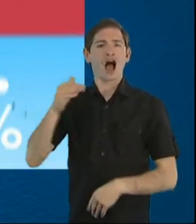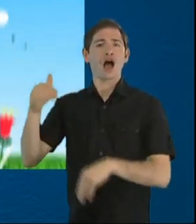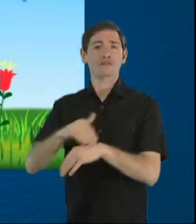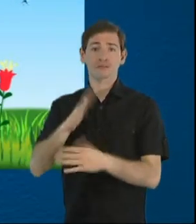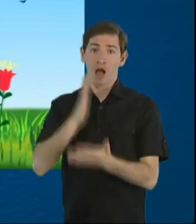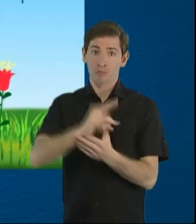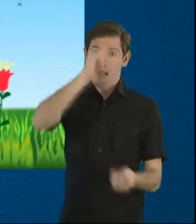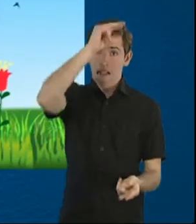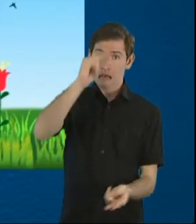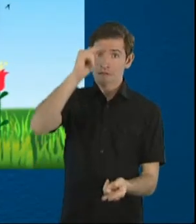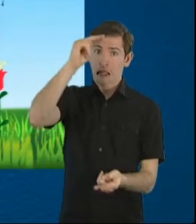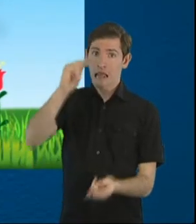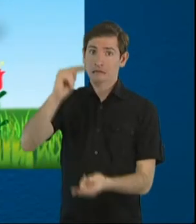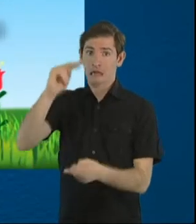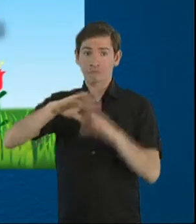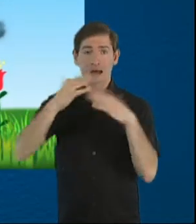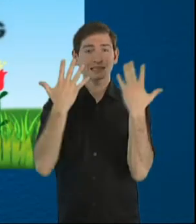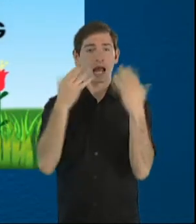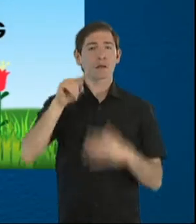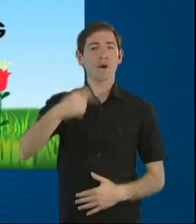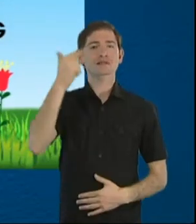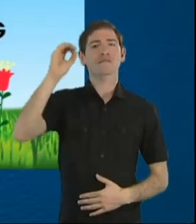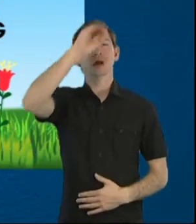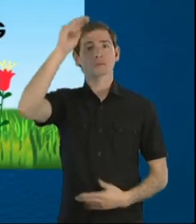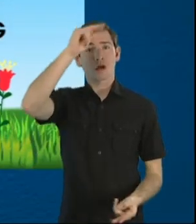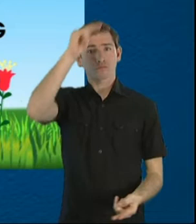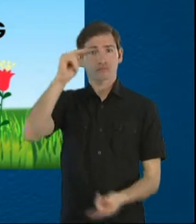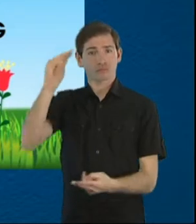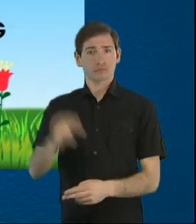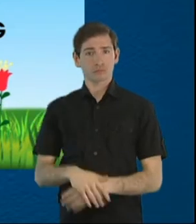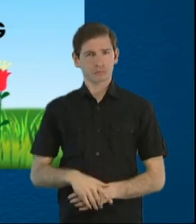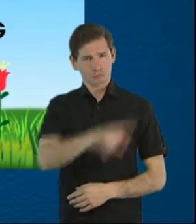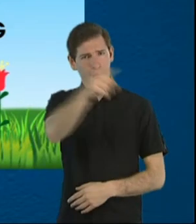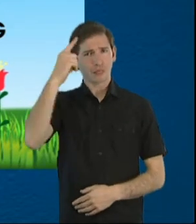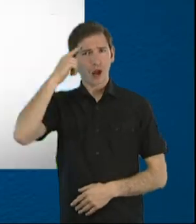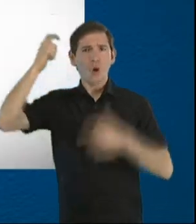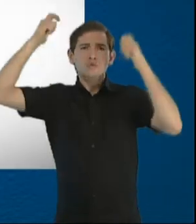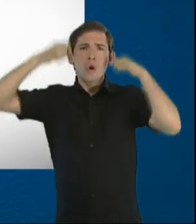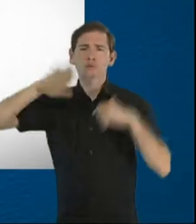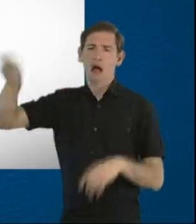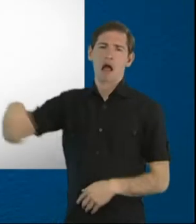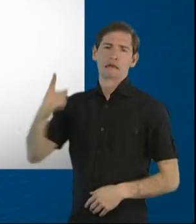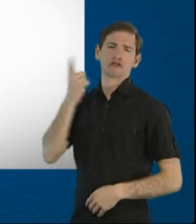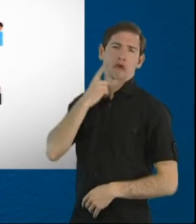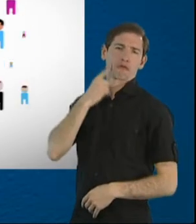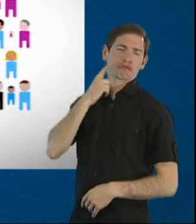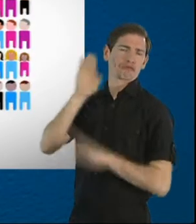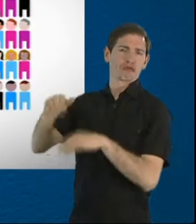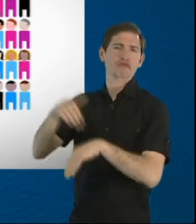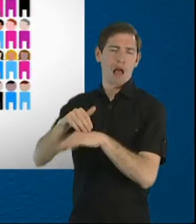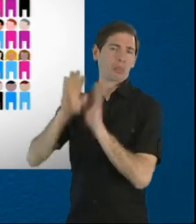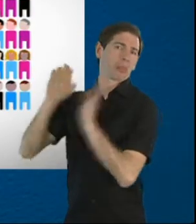10.7%. But does everyone think that courts are getting softer on crime? Take 100 people convicted of